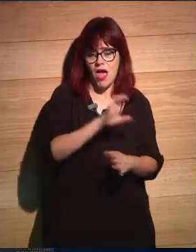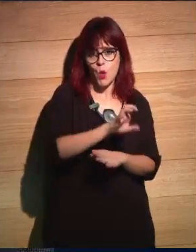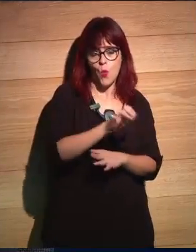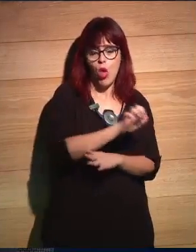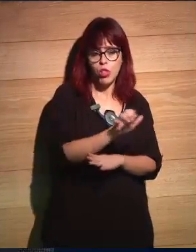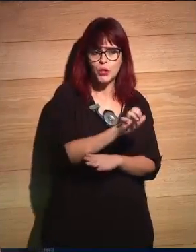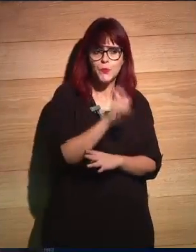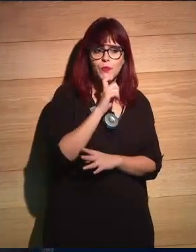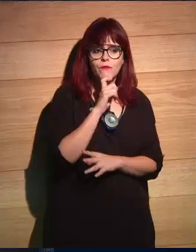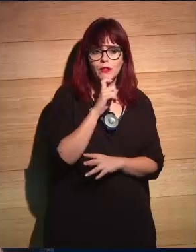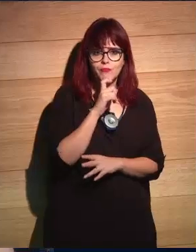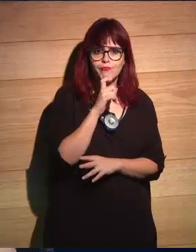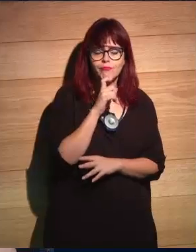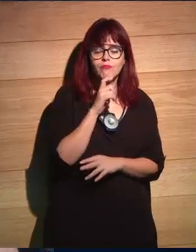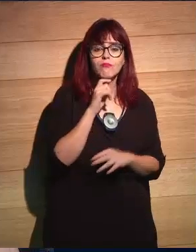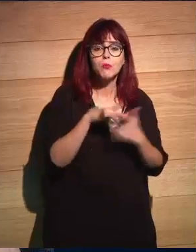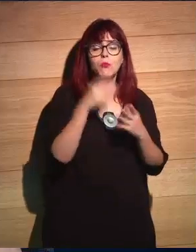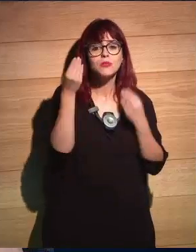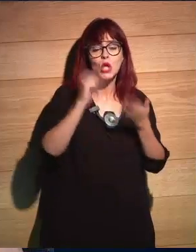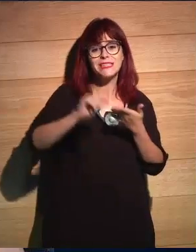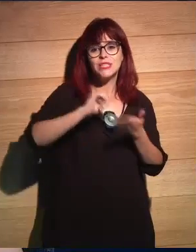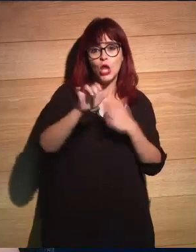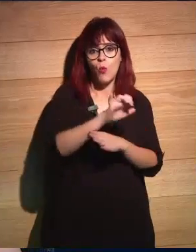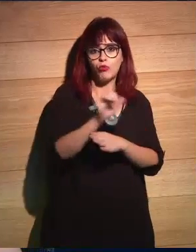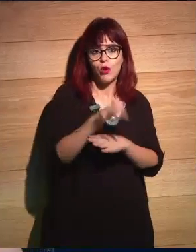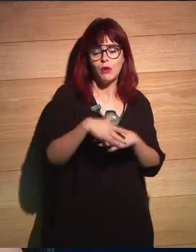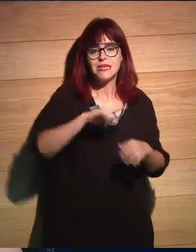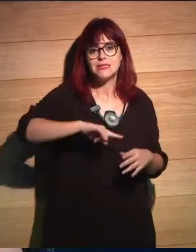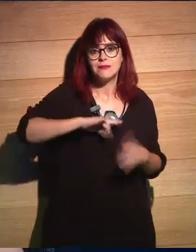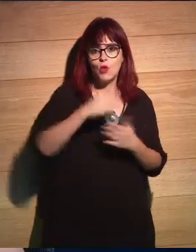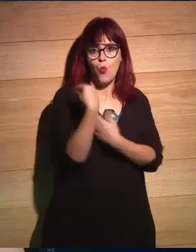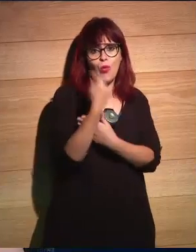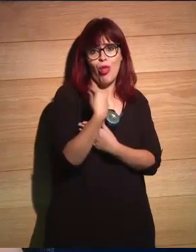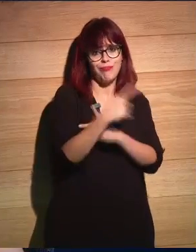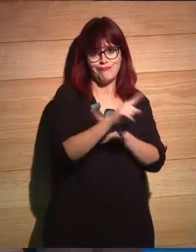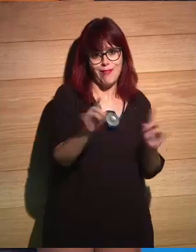make our literature visible. The Ecuadorian